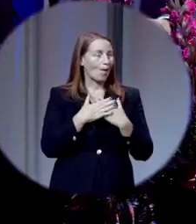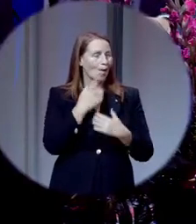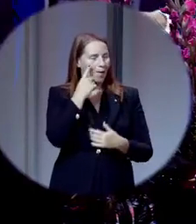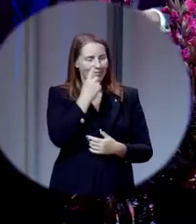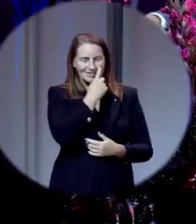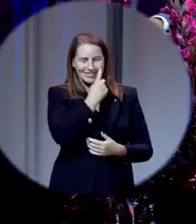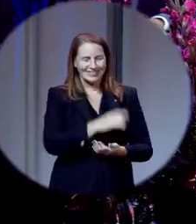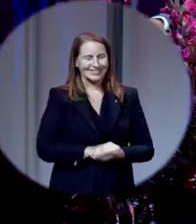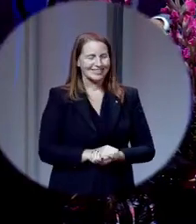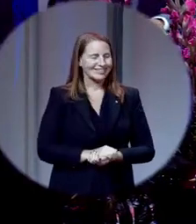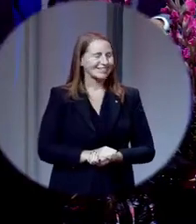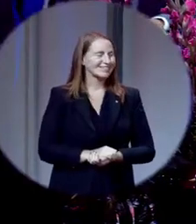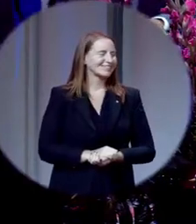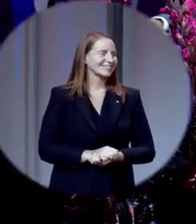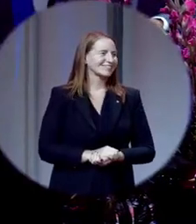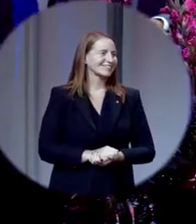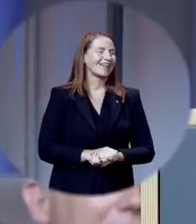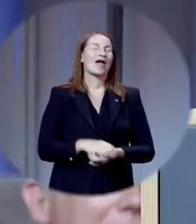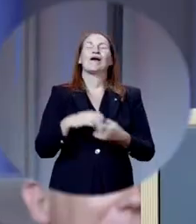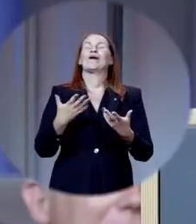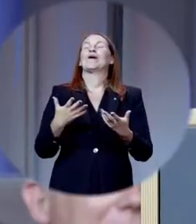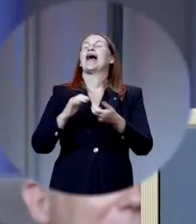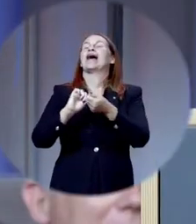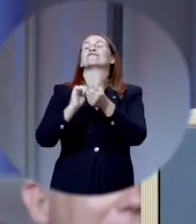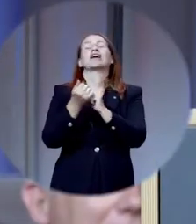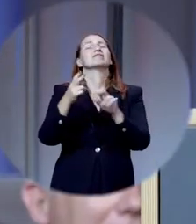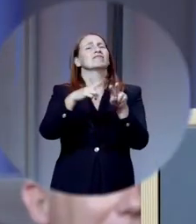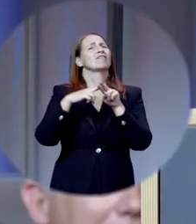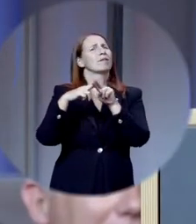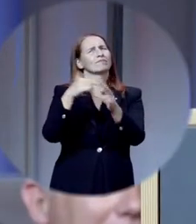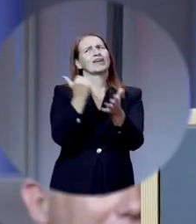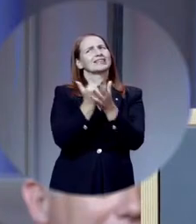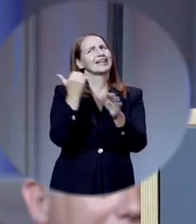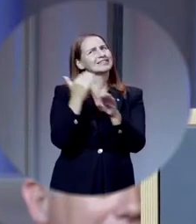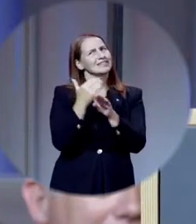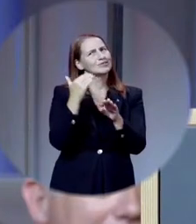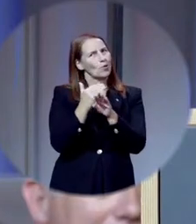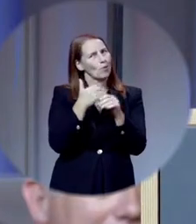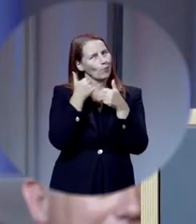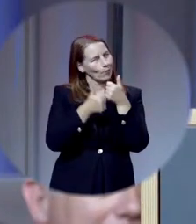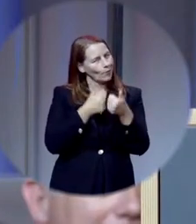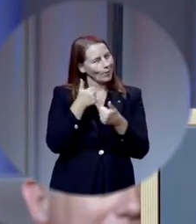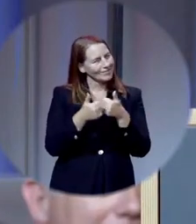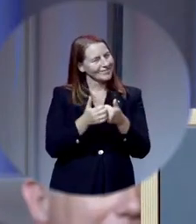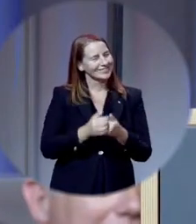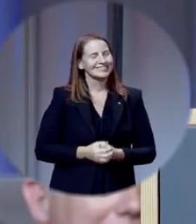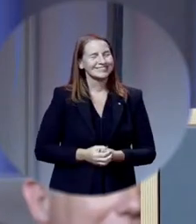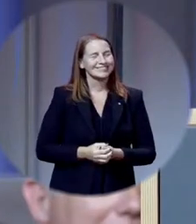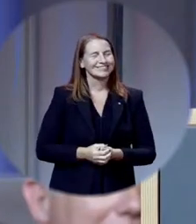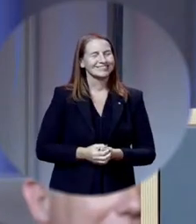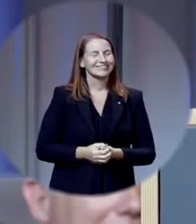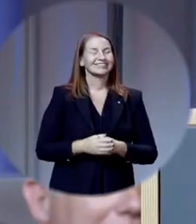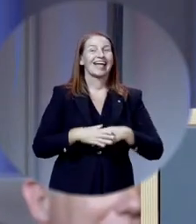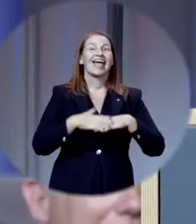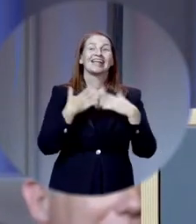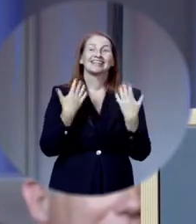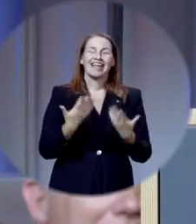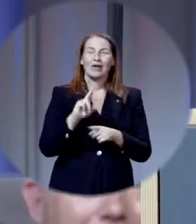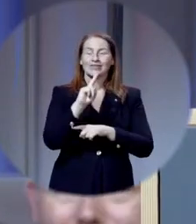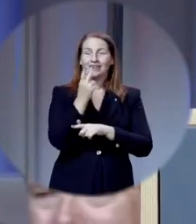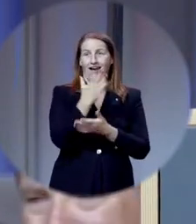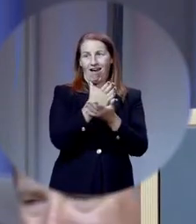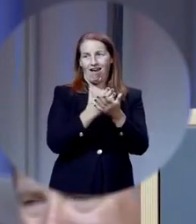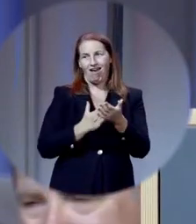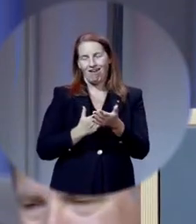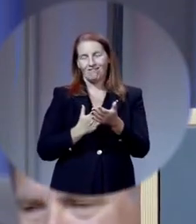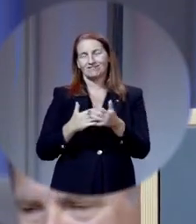In the meantime, let me just say, friends and families, you're doing a grand job. Now we'll move to the second half